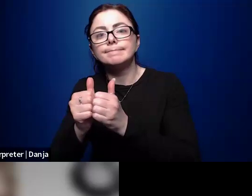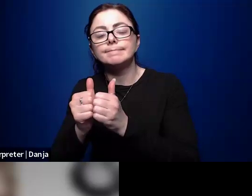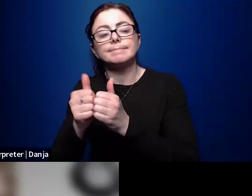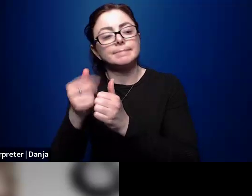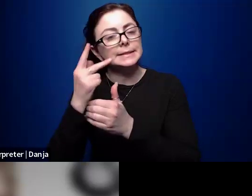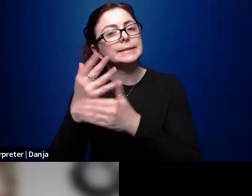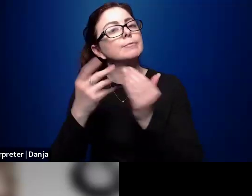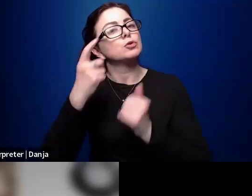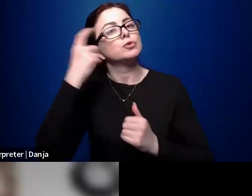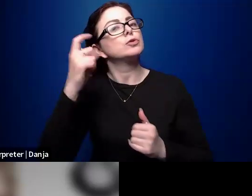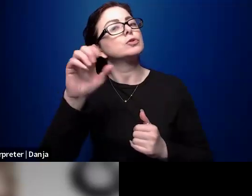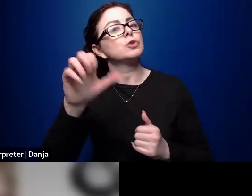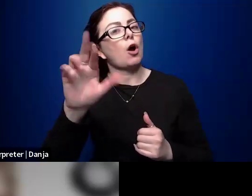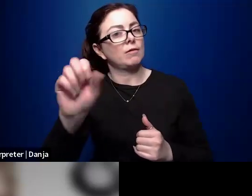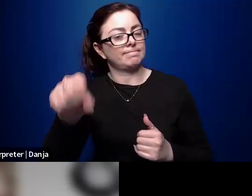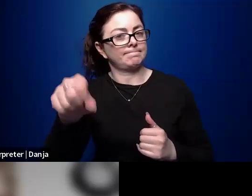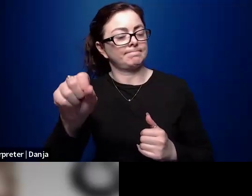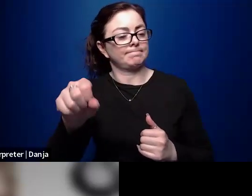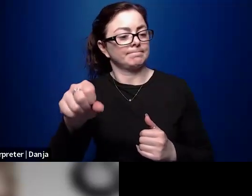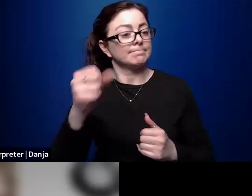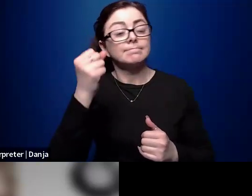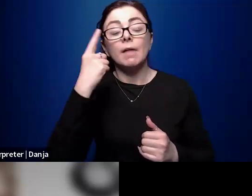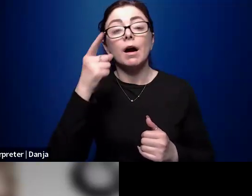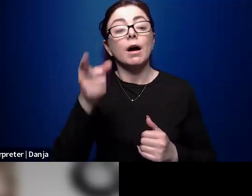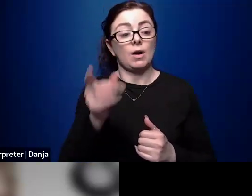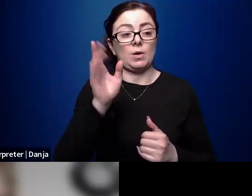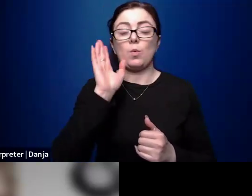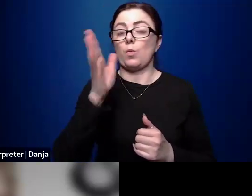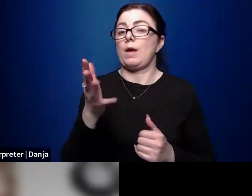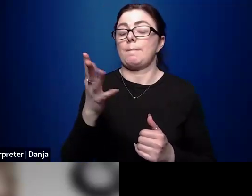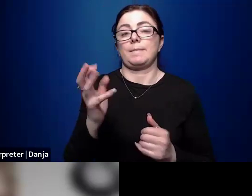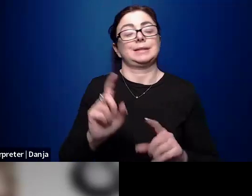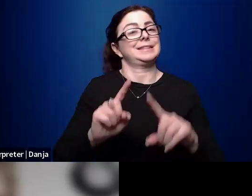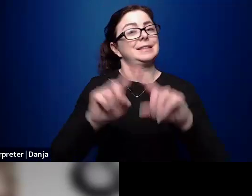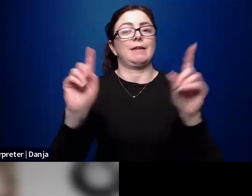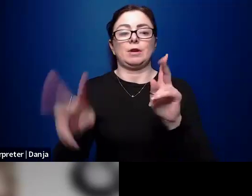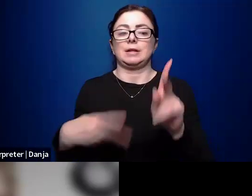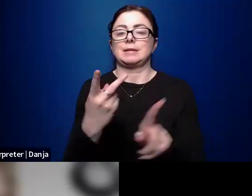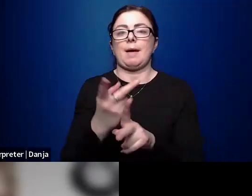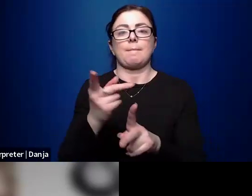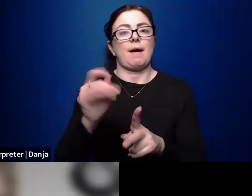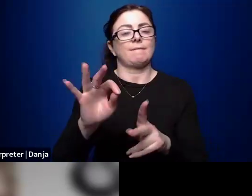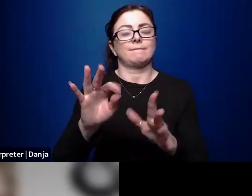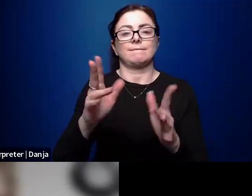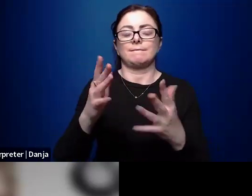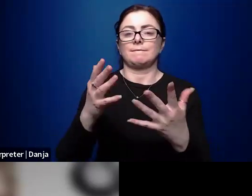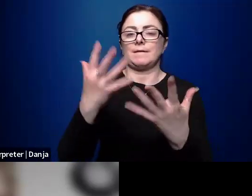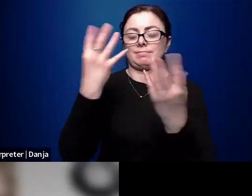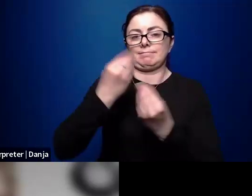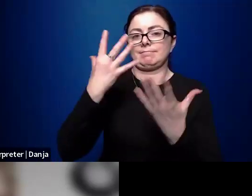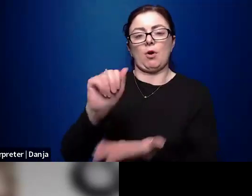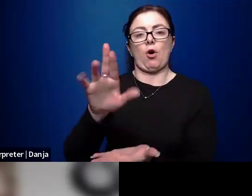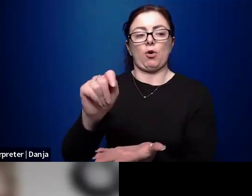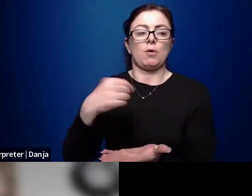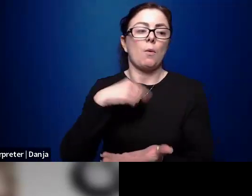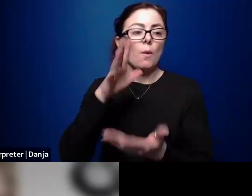but they will become different work of art. I will bless you with compassion for others so you can